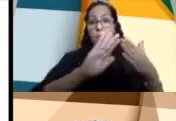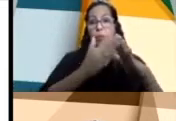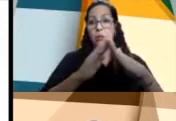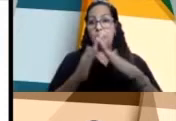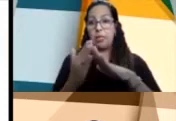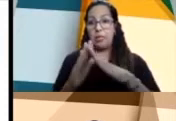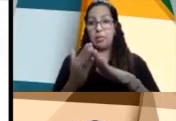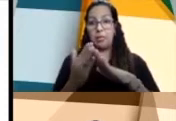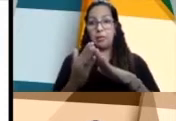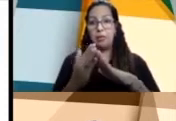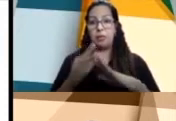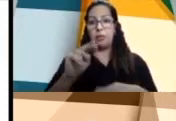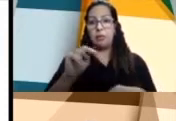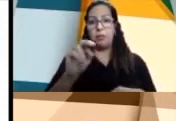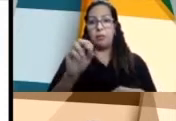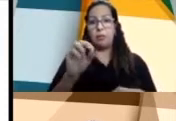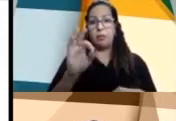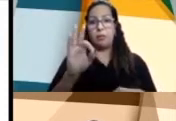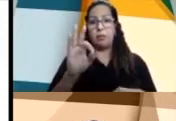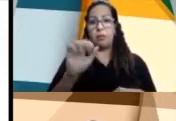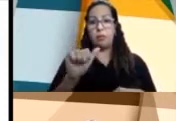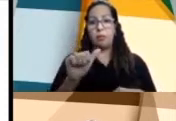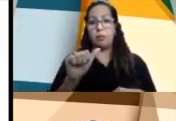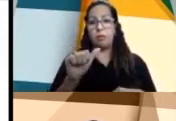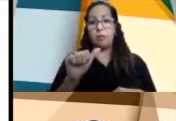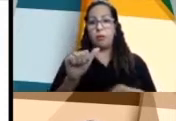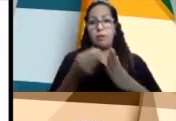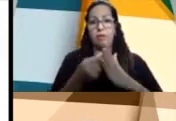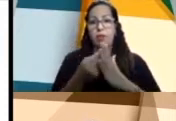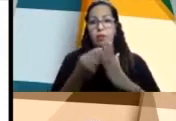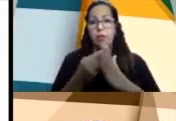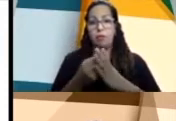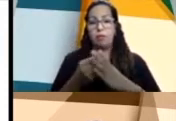a notification with a funding distribution.